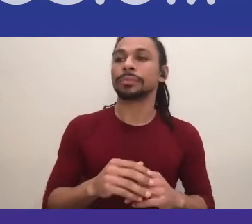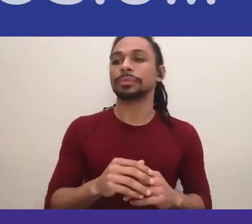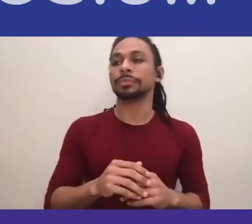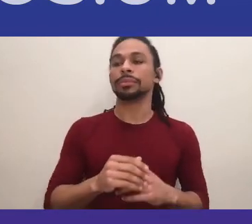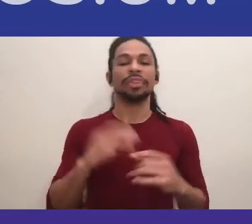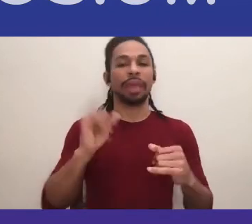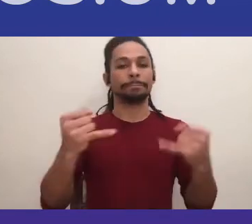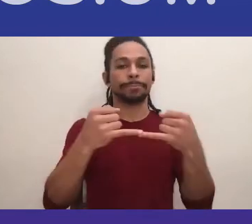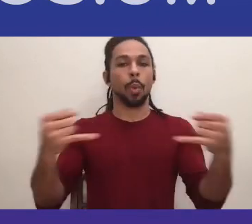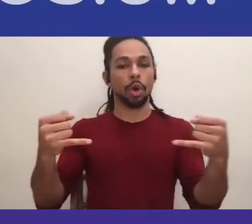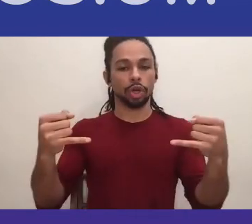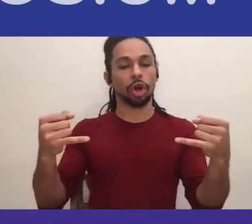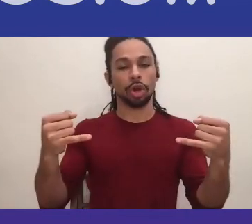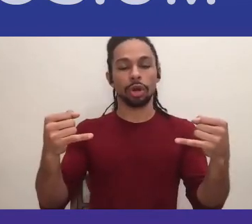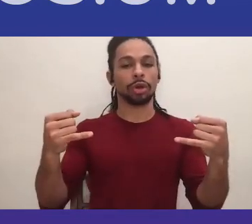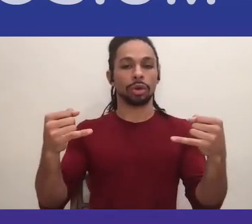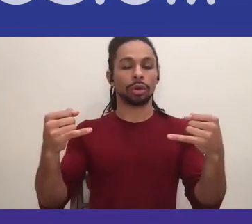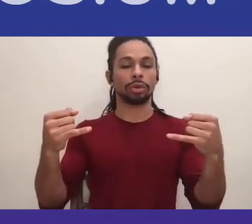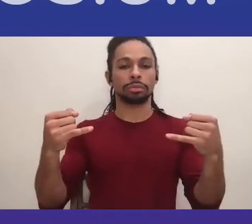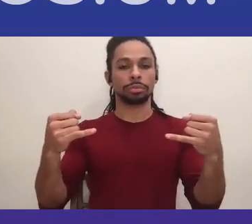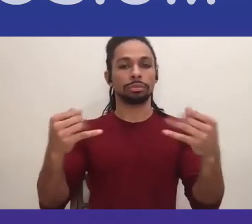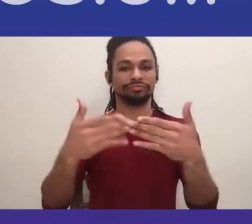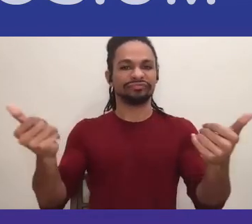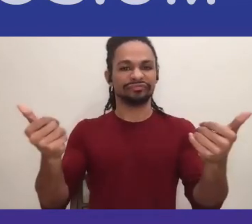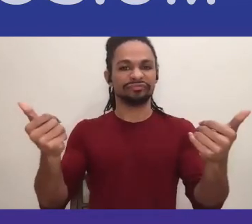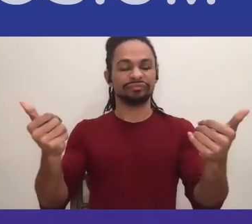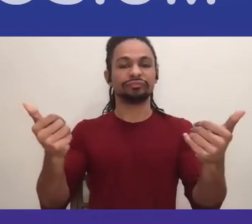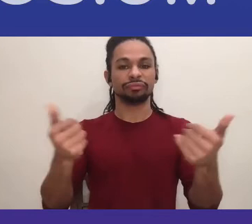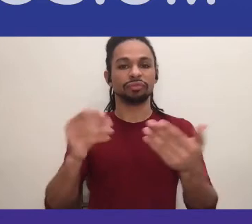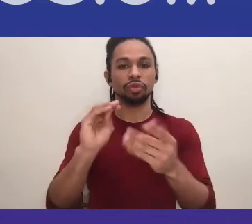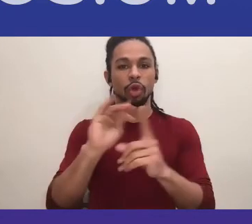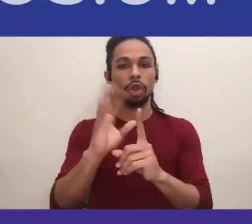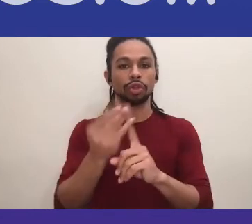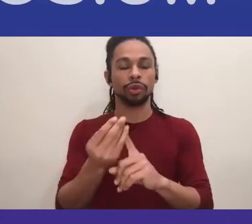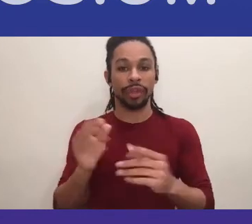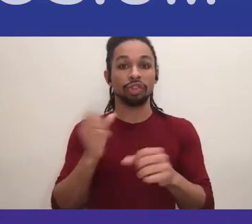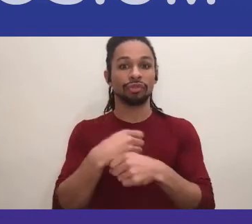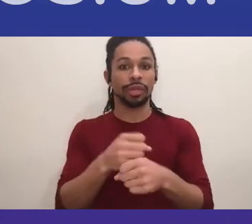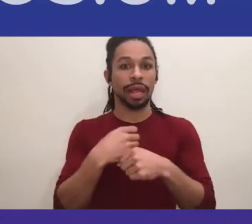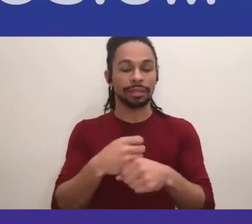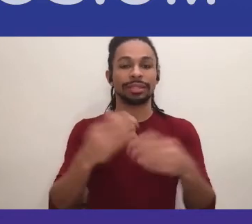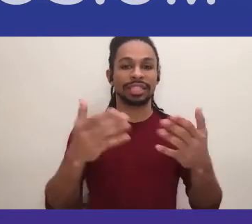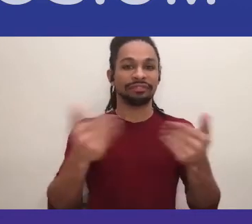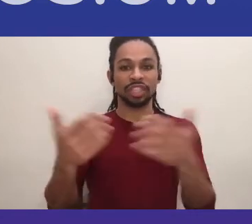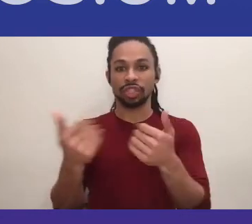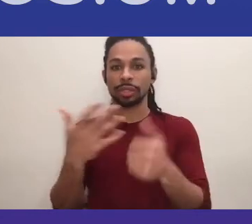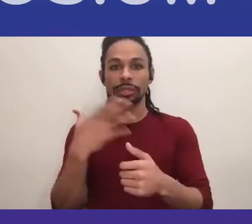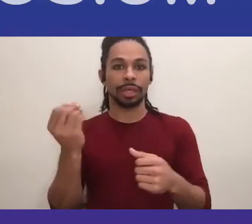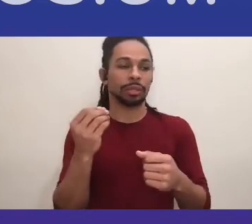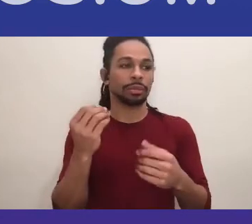that creates divisions and invisibilities for so many of us?